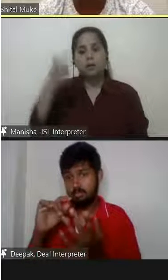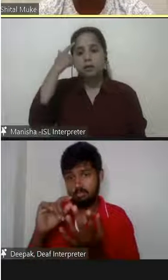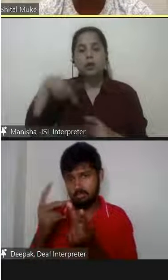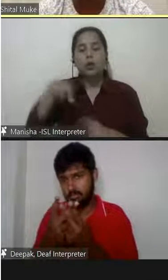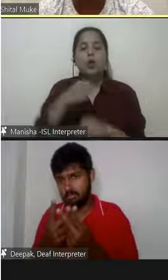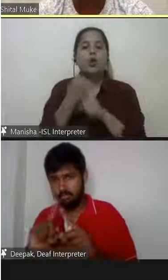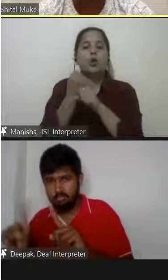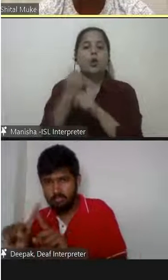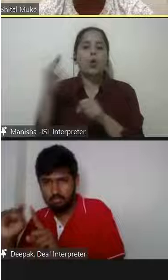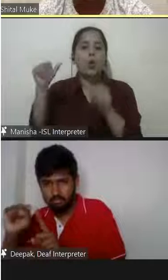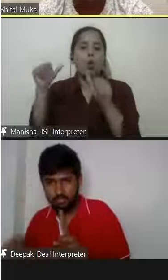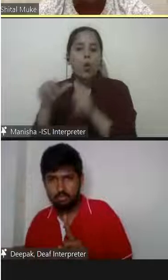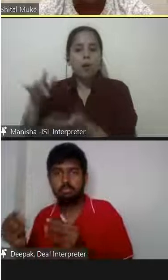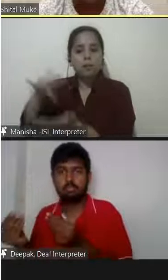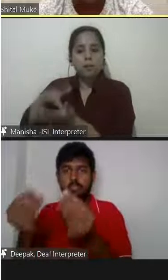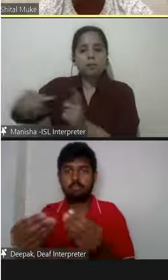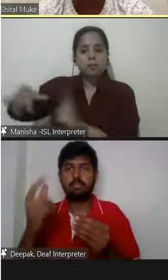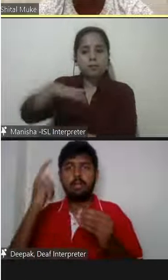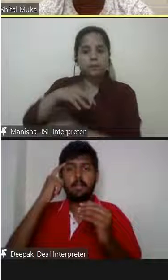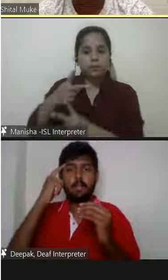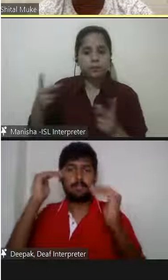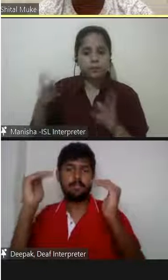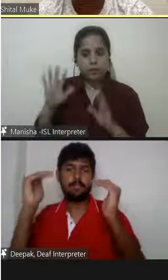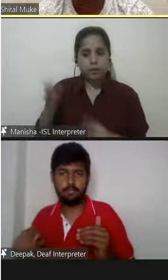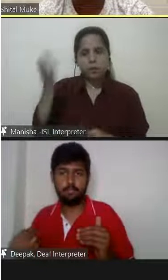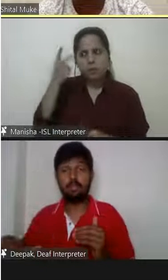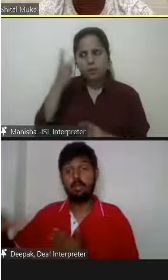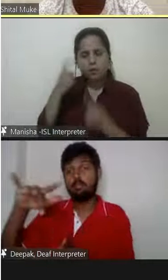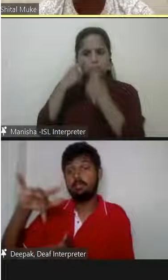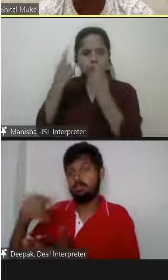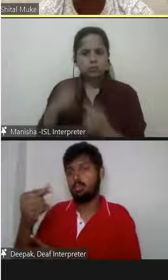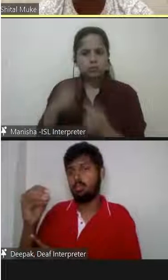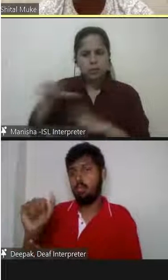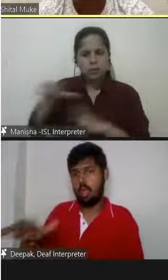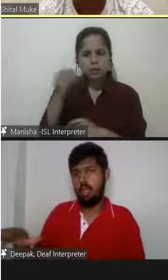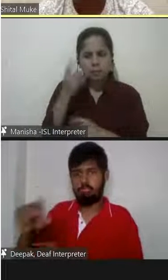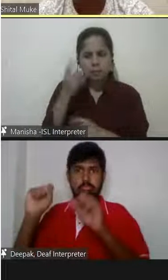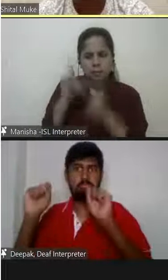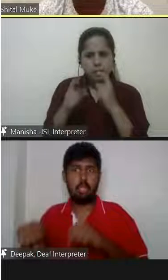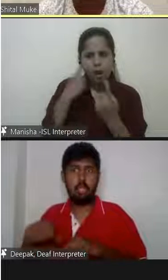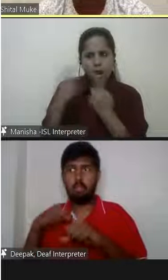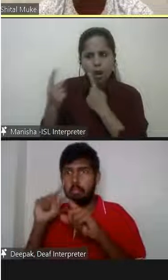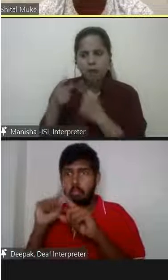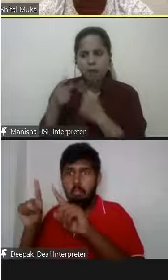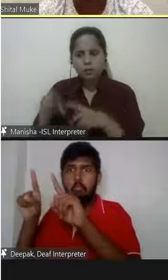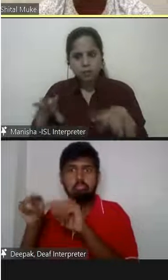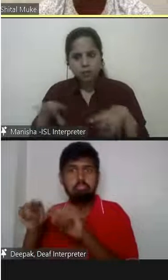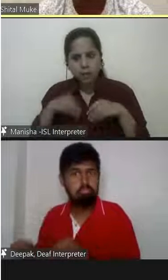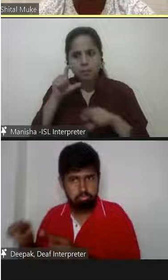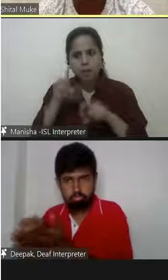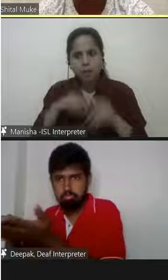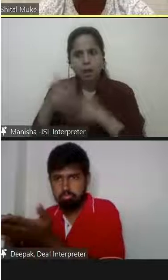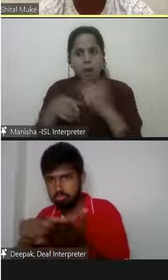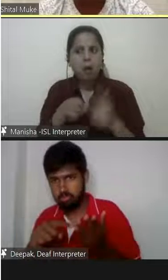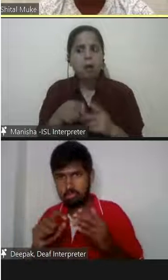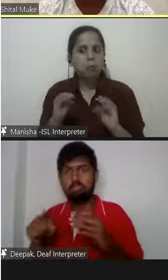Goa, state of Goa, and we evaluated understanding its acceptability and feasibility.